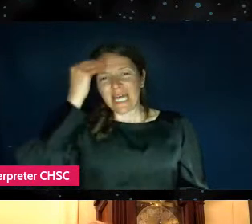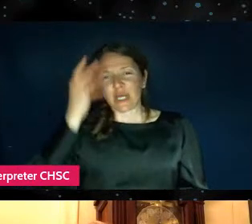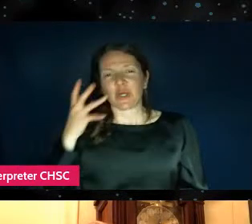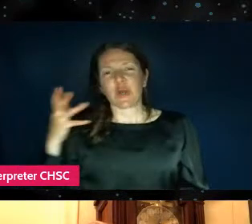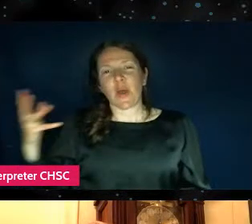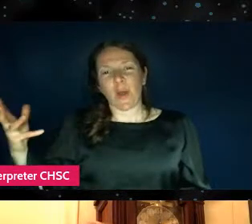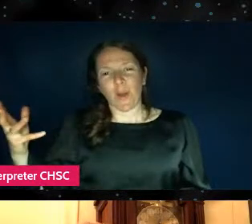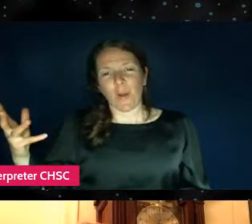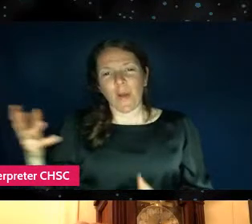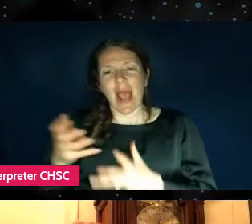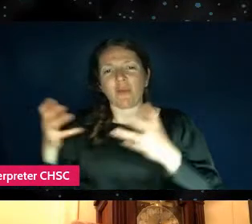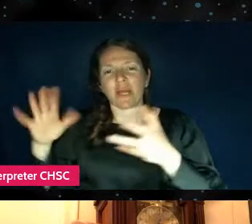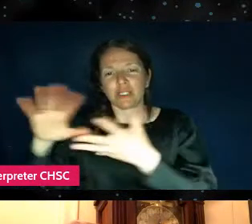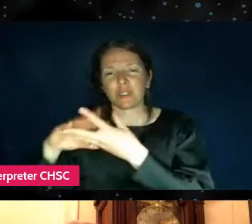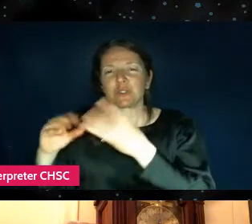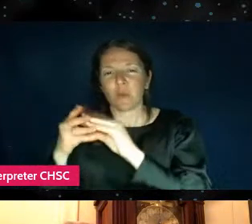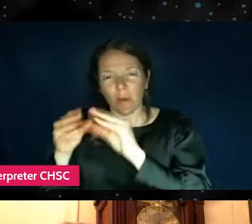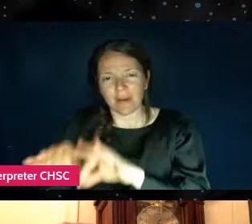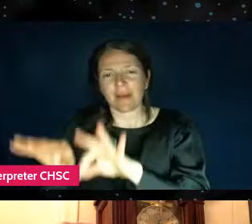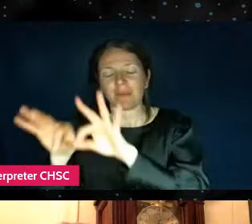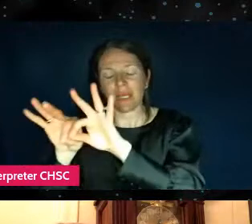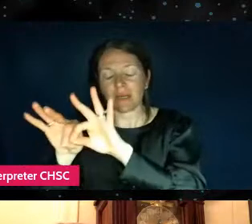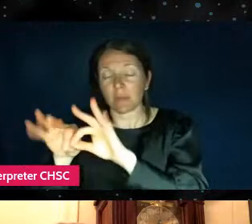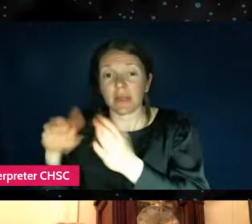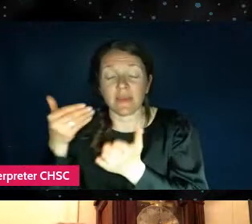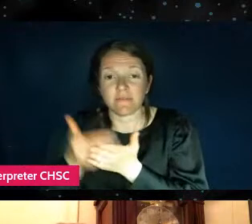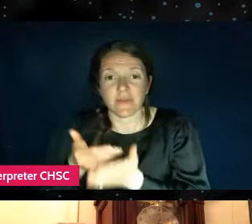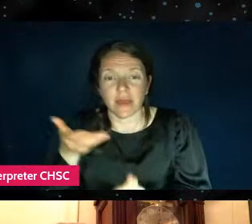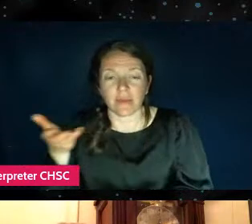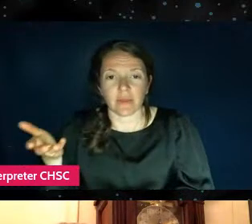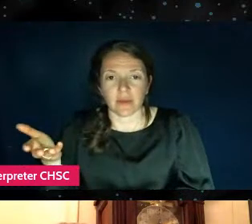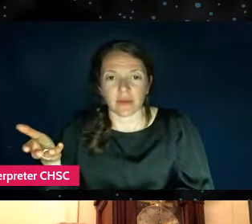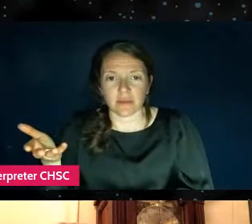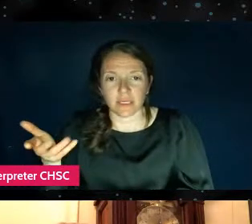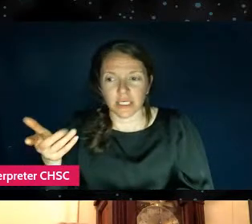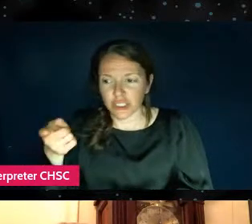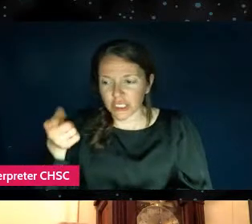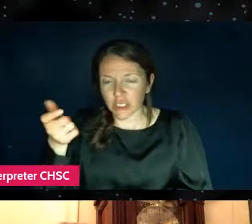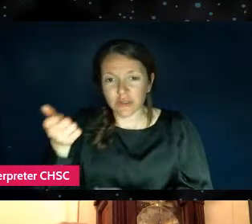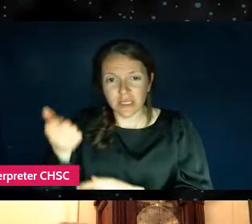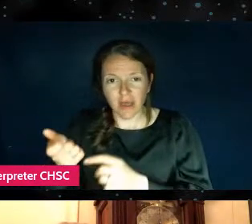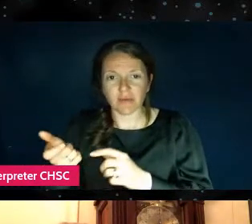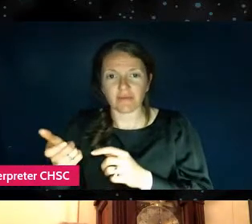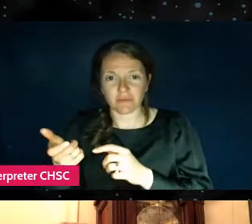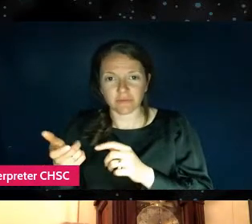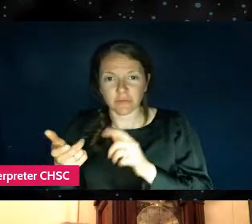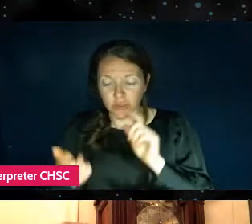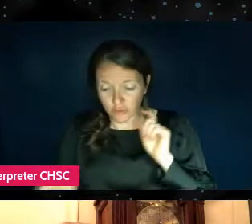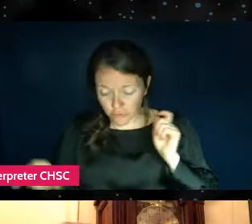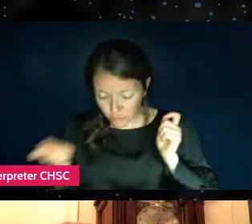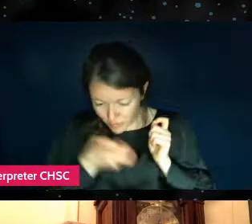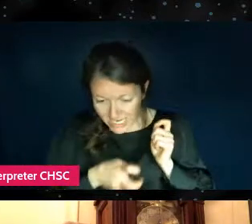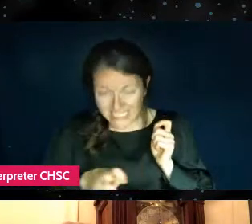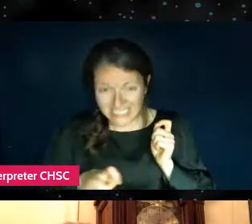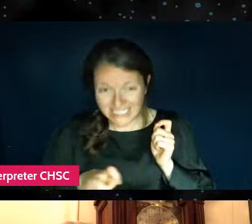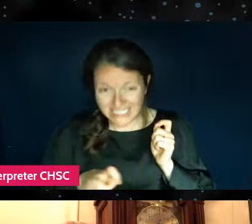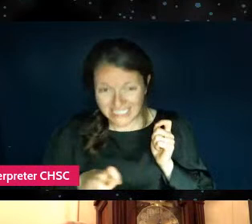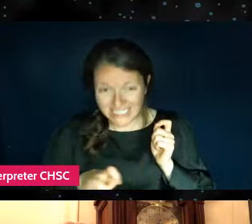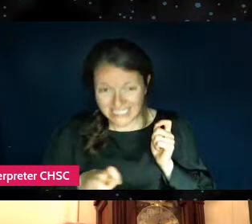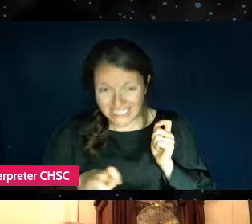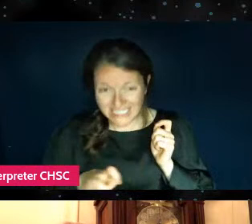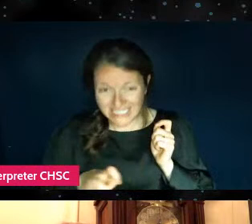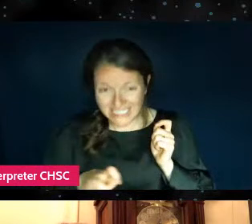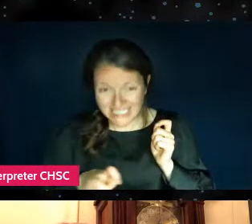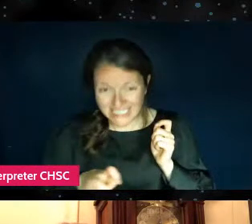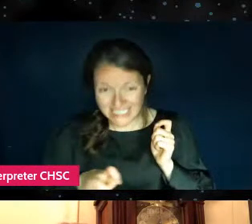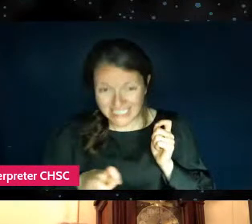much her story means. I mean, just the fact that, I mean, she transitioned in 1961. I mean, yeah.